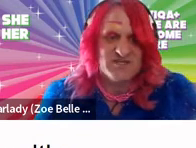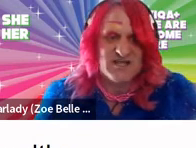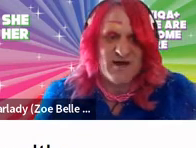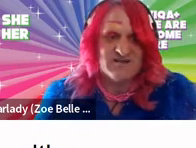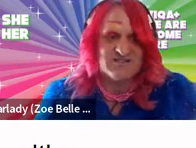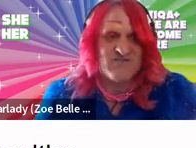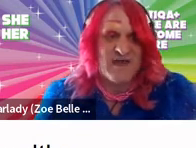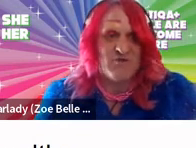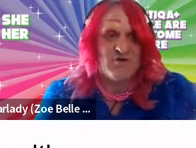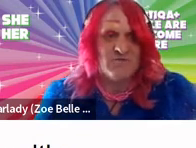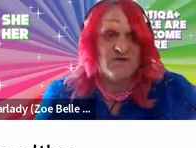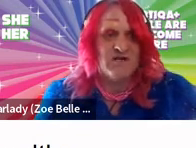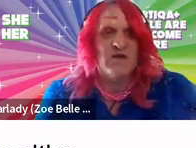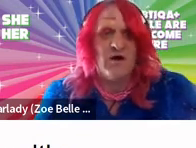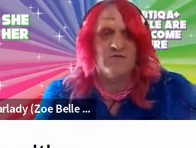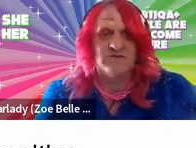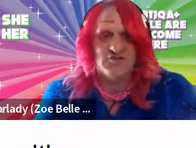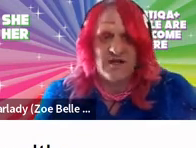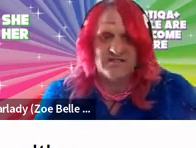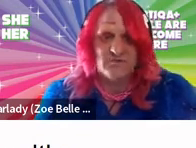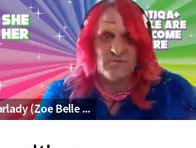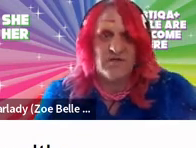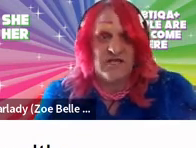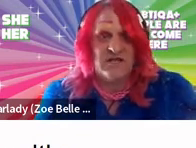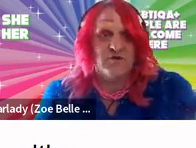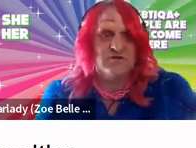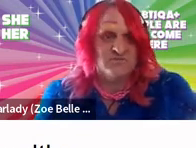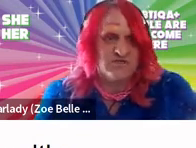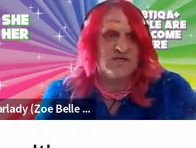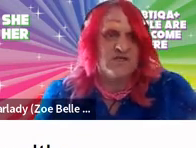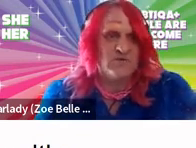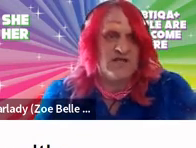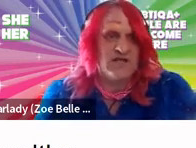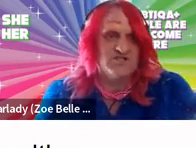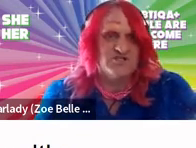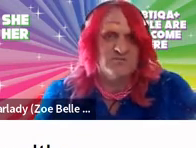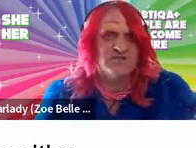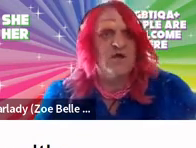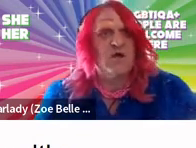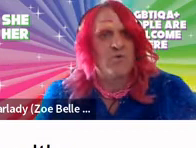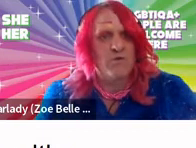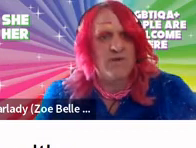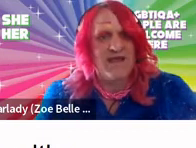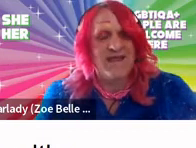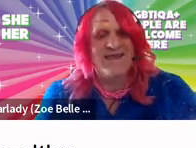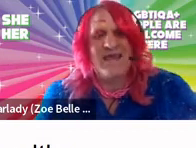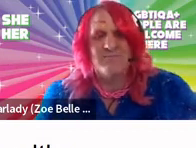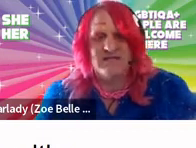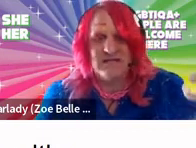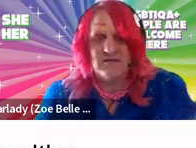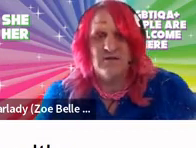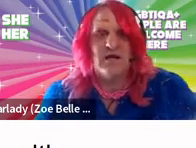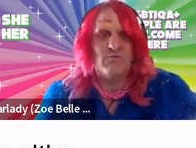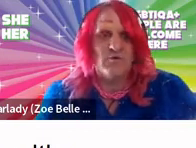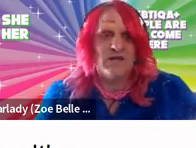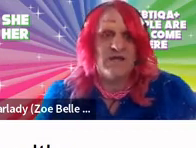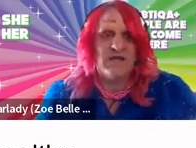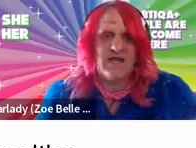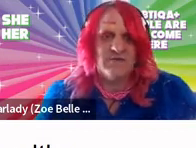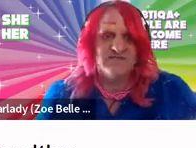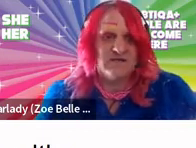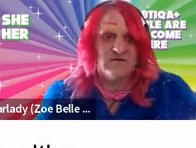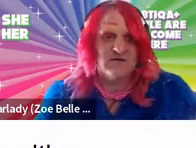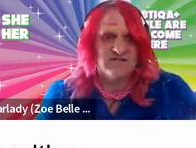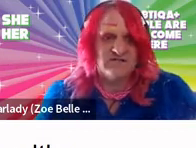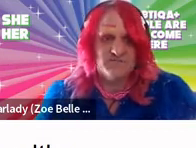introduced to their partner's family or community. Often trans women in those particular relationships were being kept hidden and were